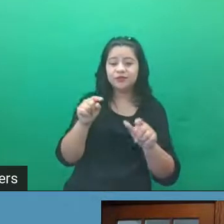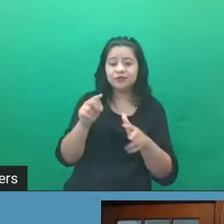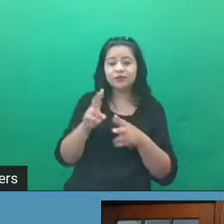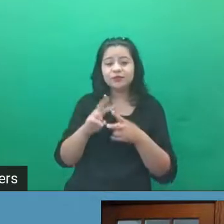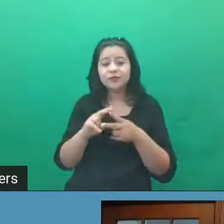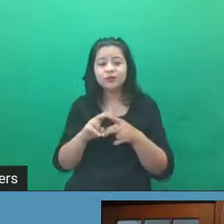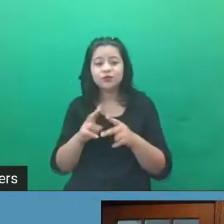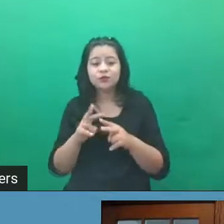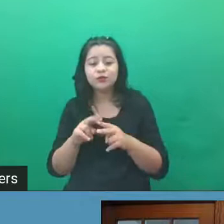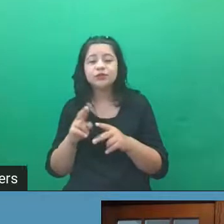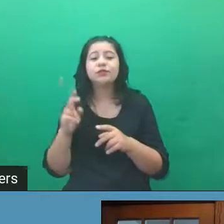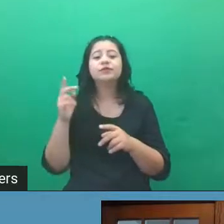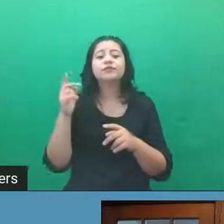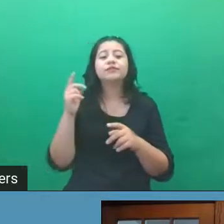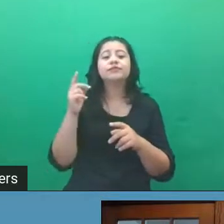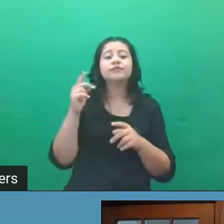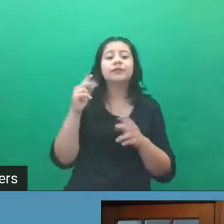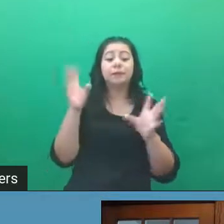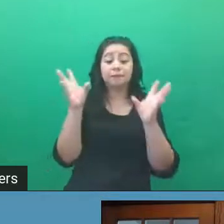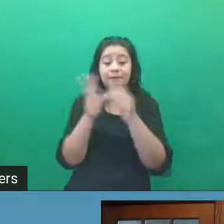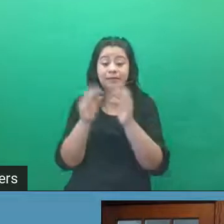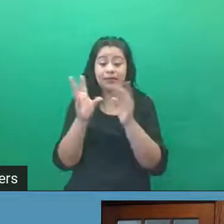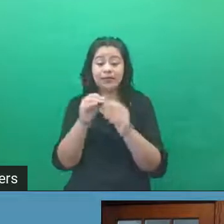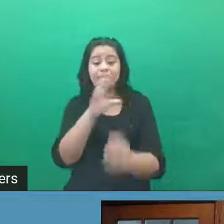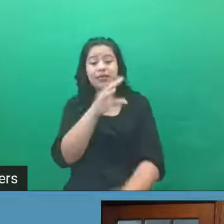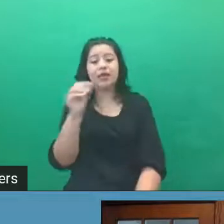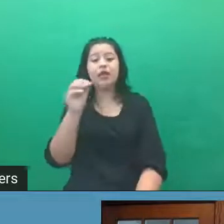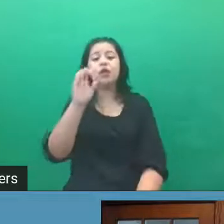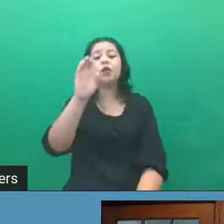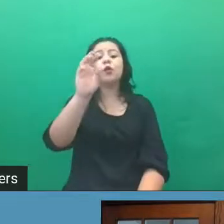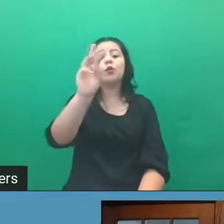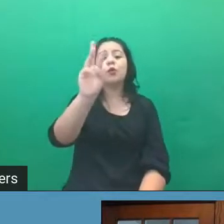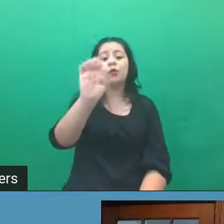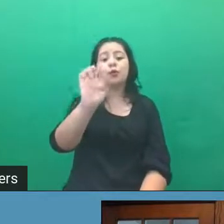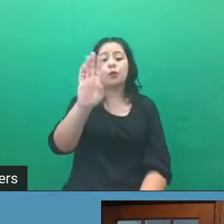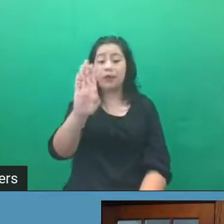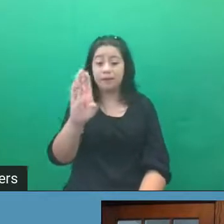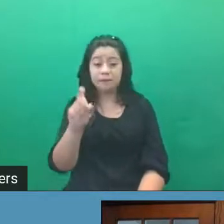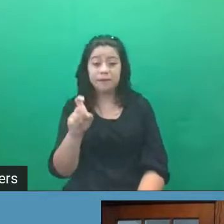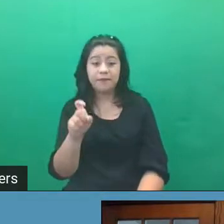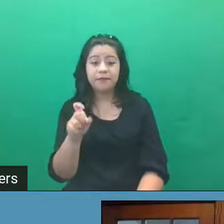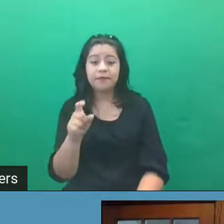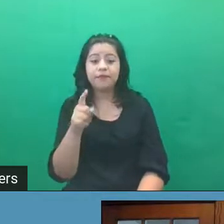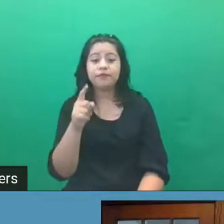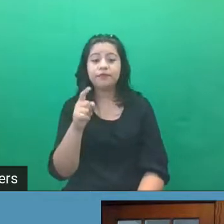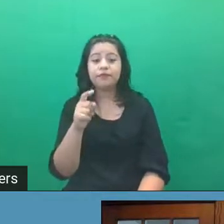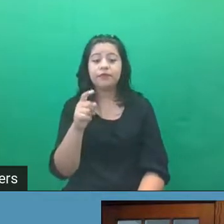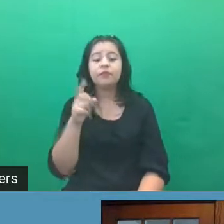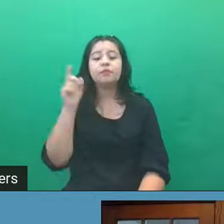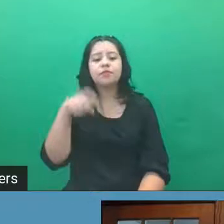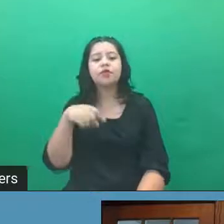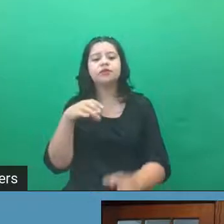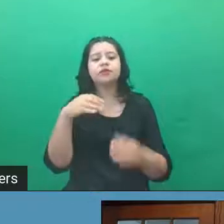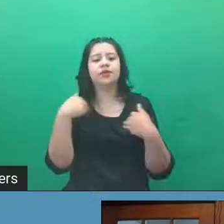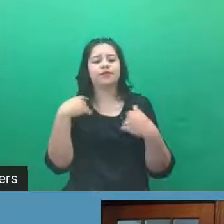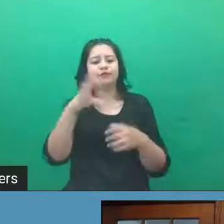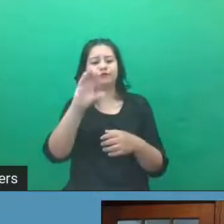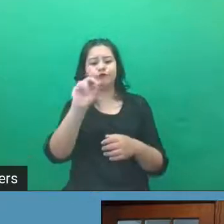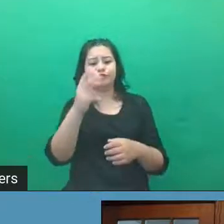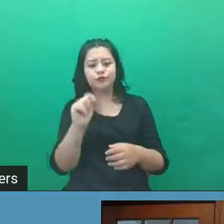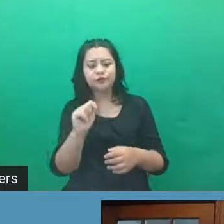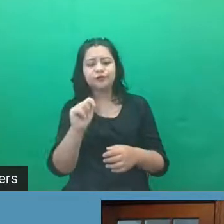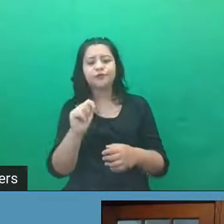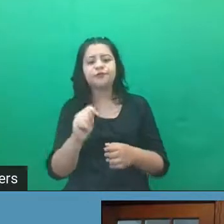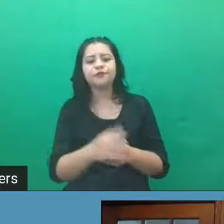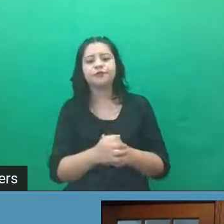meeting format versus a webinar format? And in the webinar format such as this, you're limited to interaction via a chat, and that's pretty much